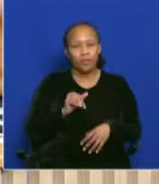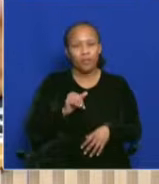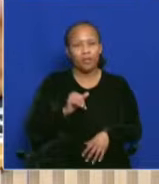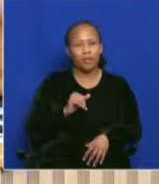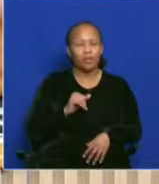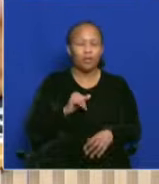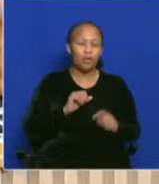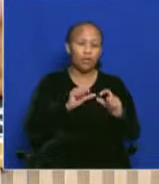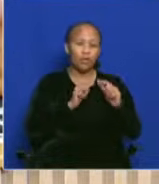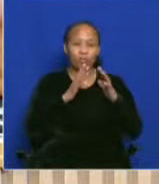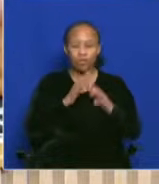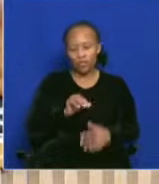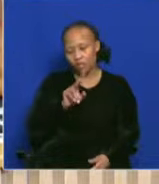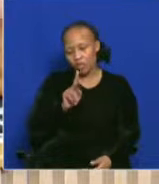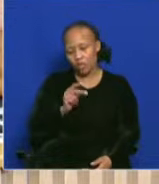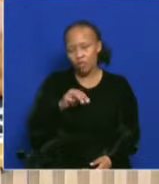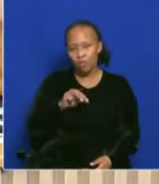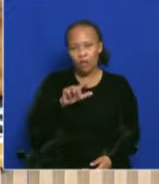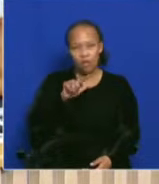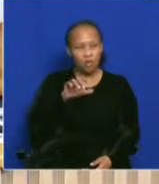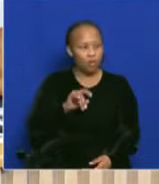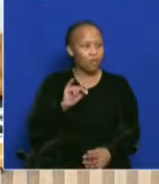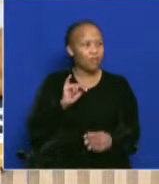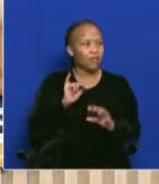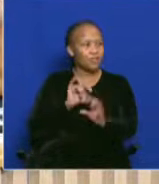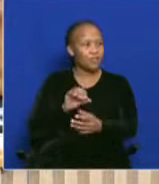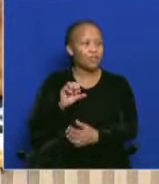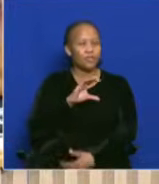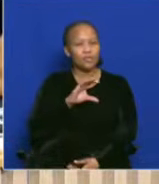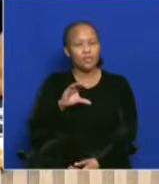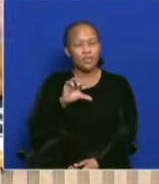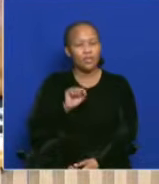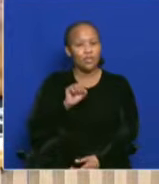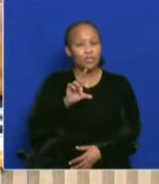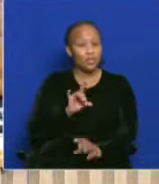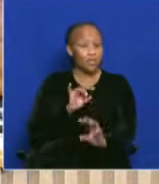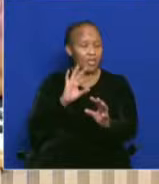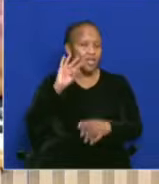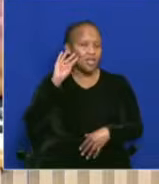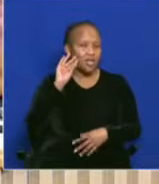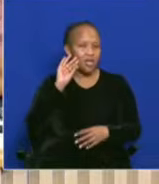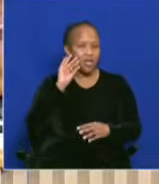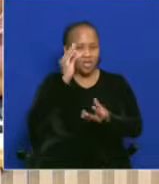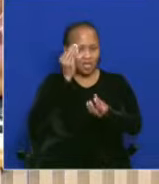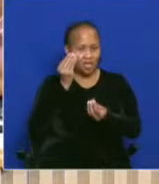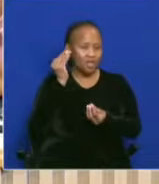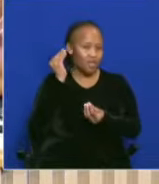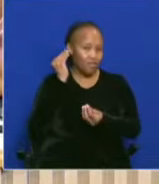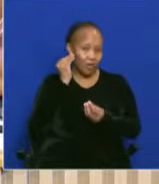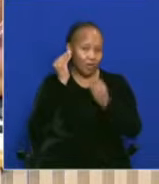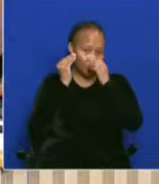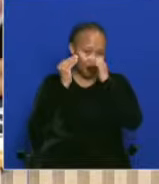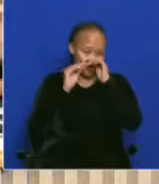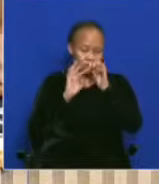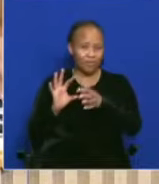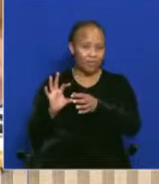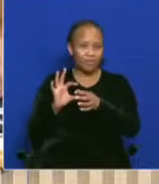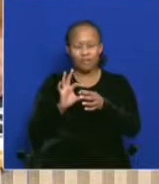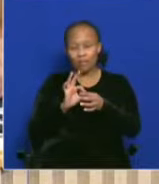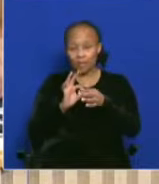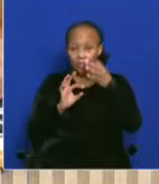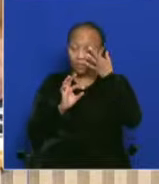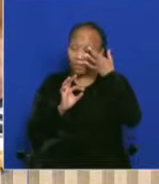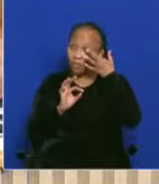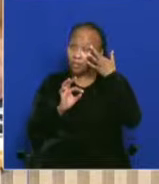Branded World seemed to be linked, it's either an entirely separate enterprise or it's linked